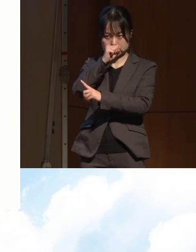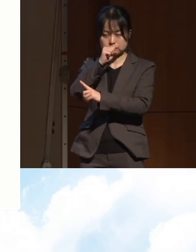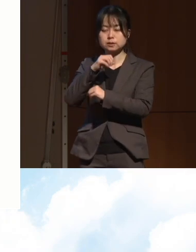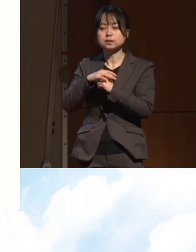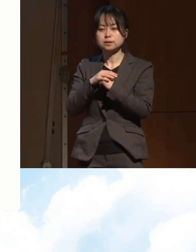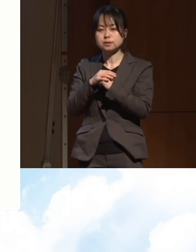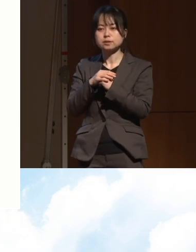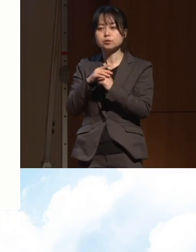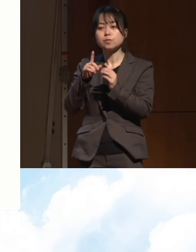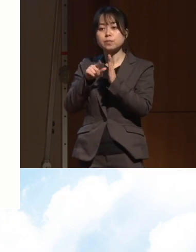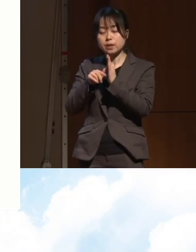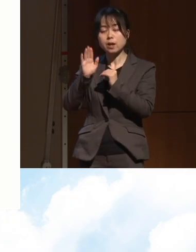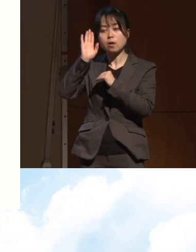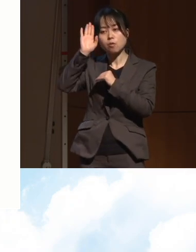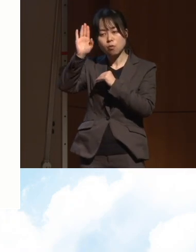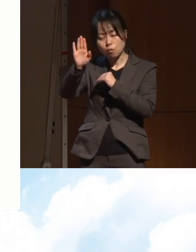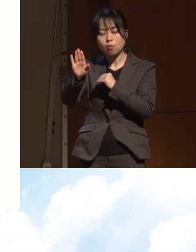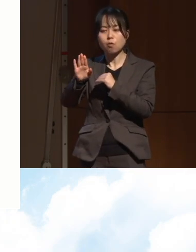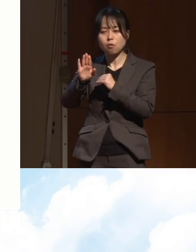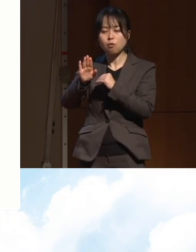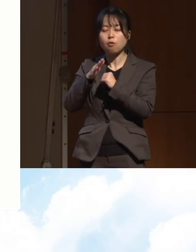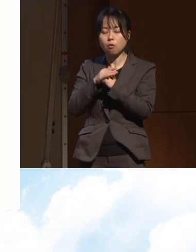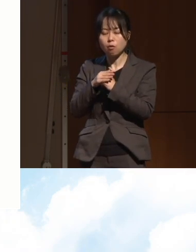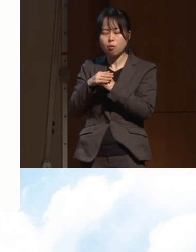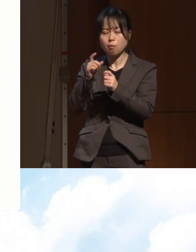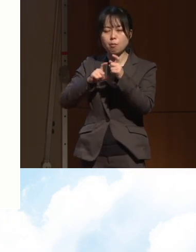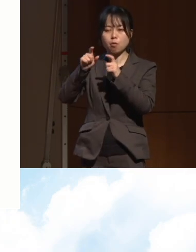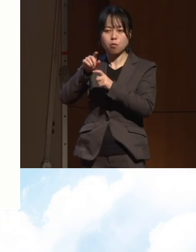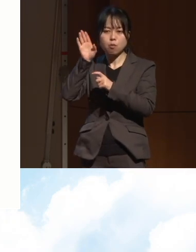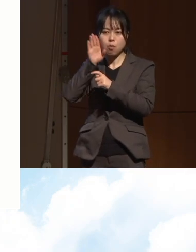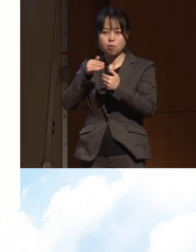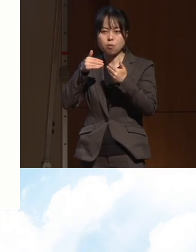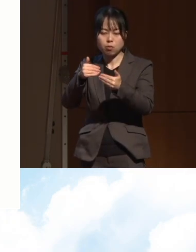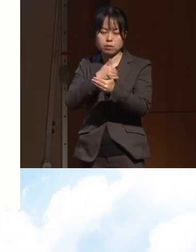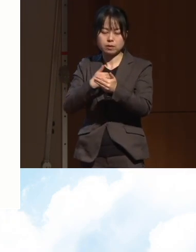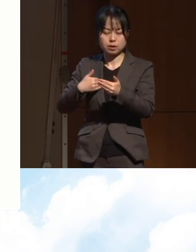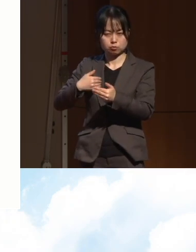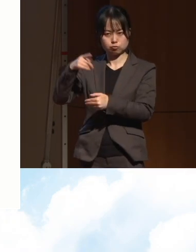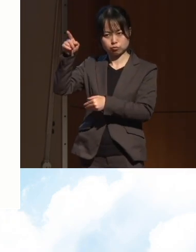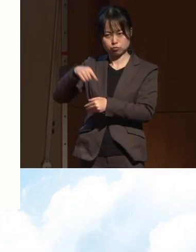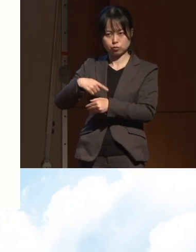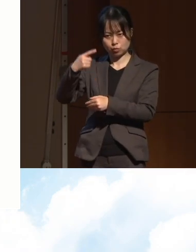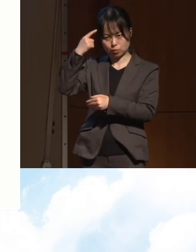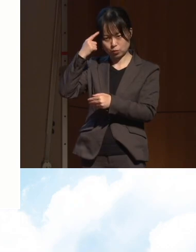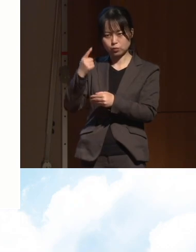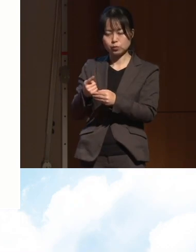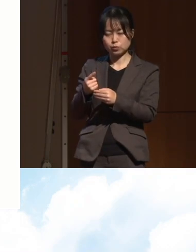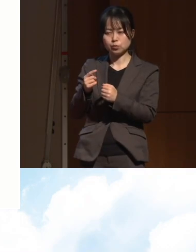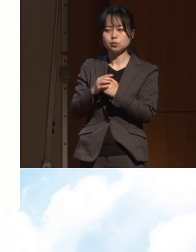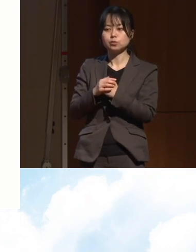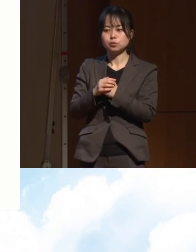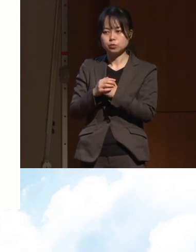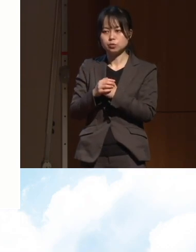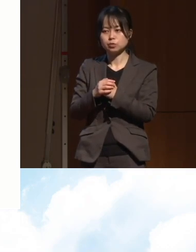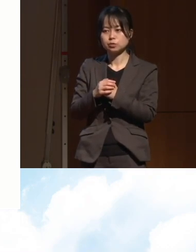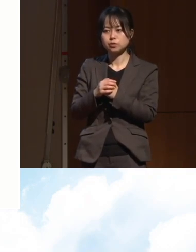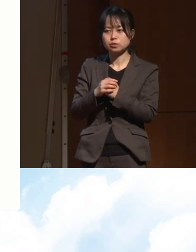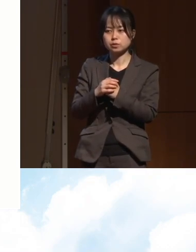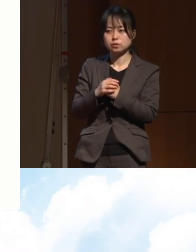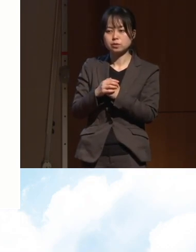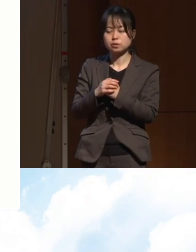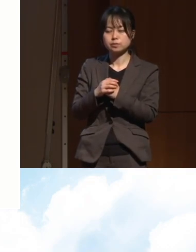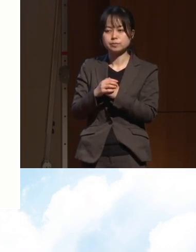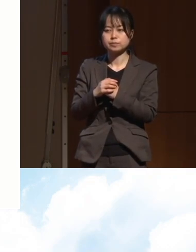And it built on the concepts that Nancy and Barney had promulgated starting in 2017 around focusing